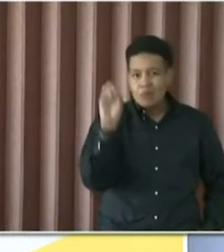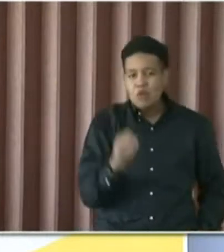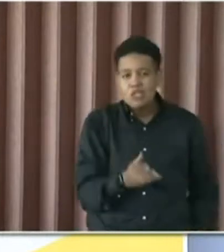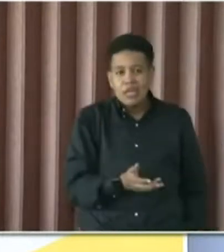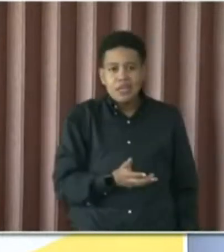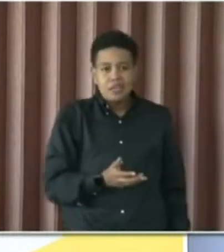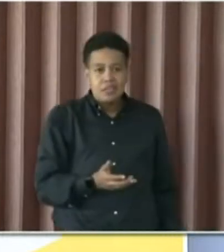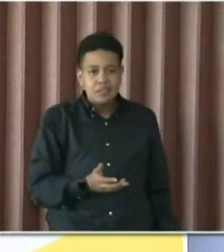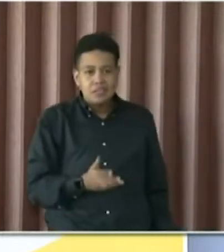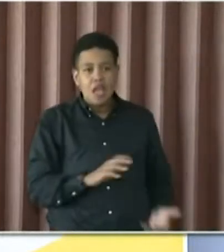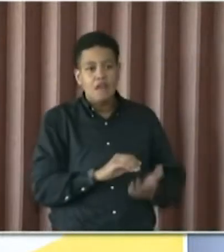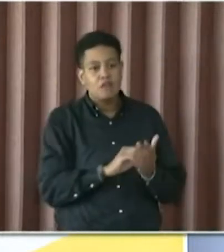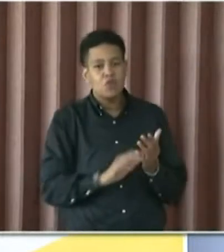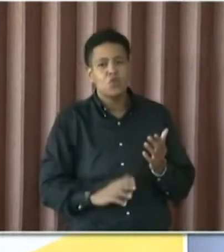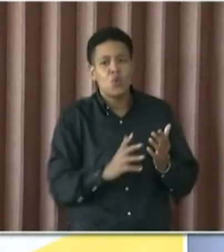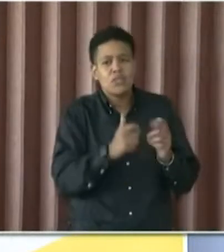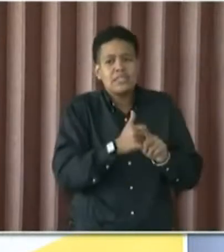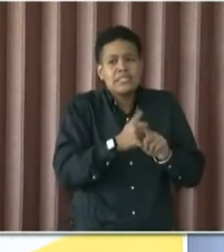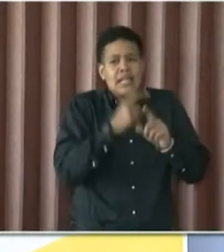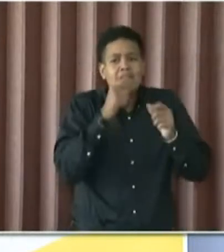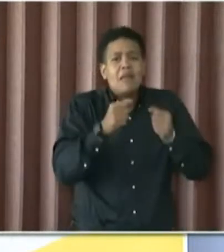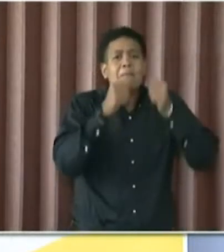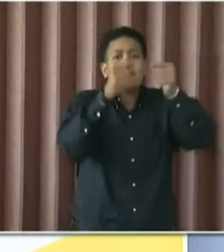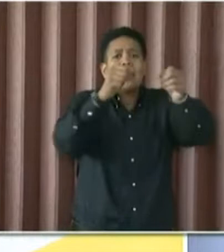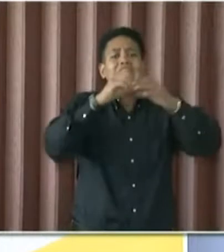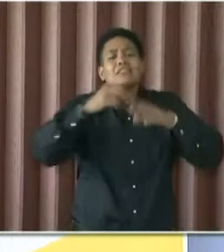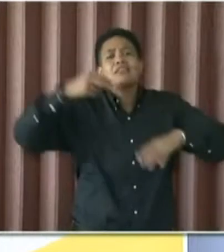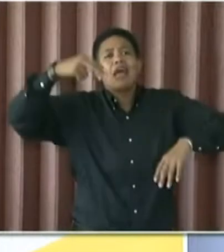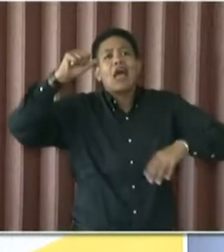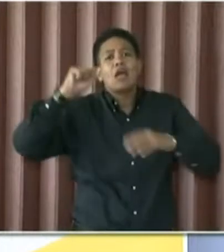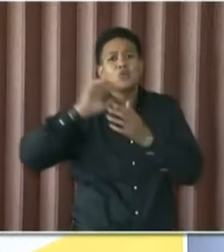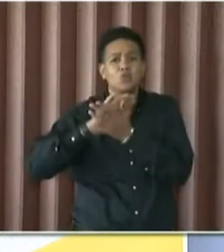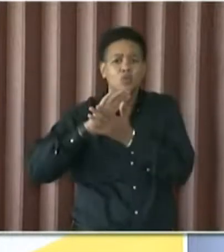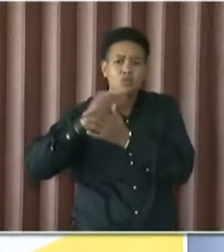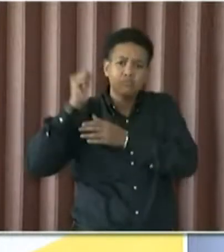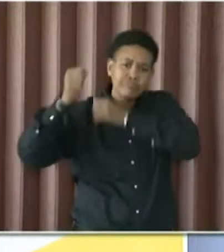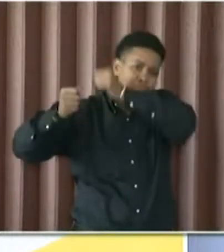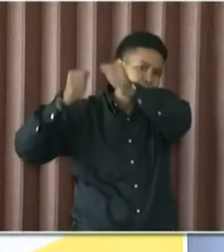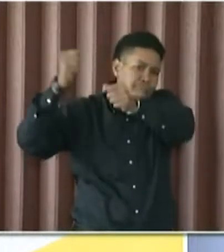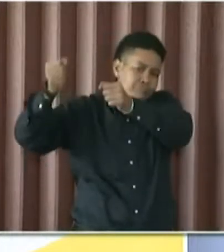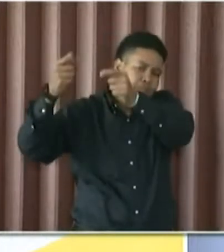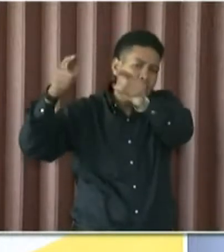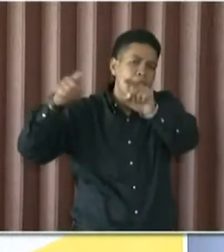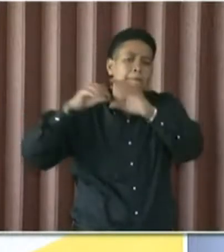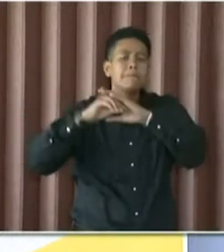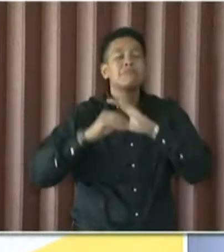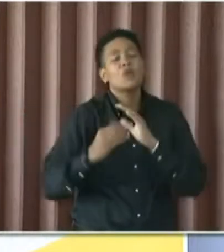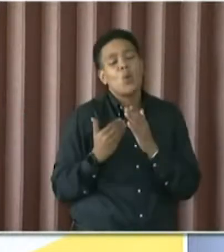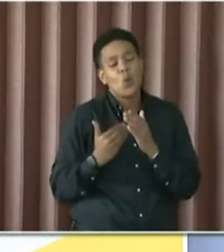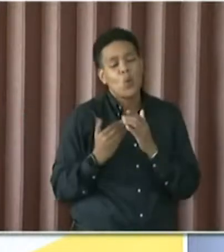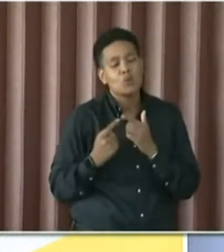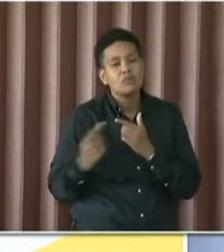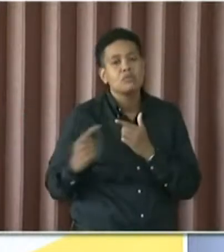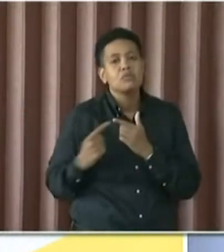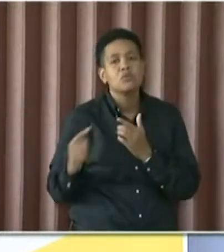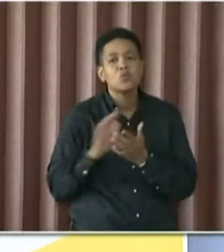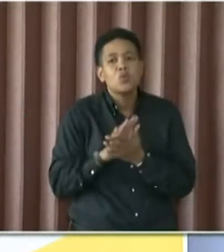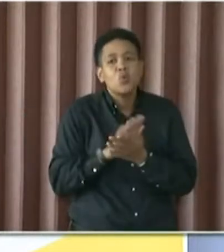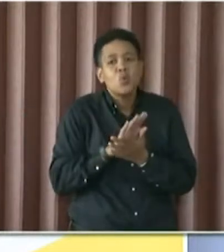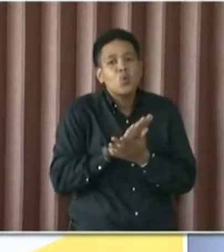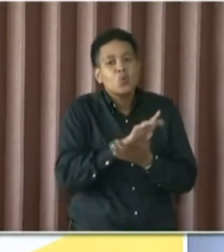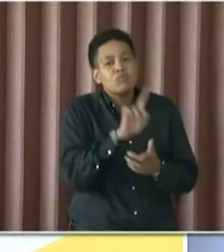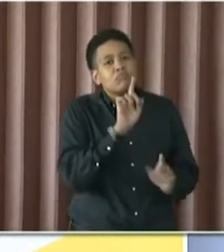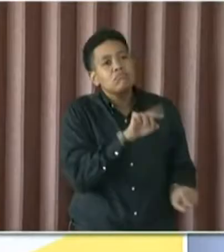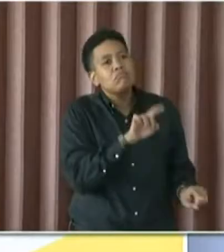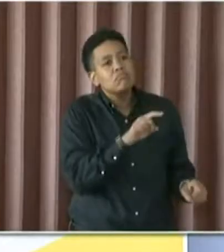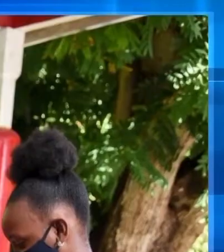11.58%, of the students were placed in secondary level schools that are in proximity to the schools they